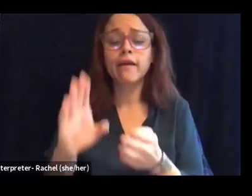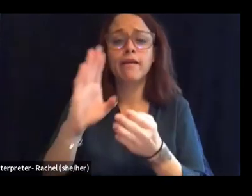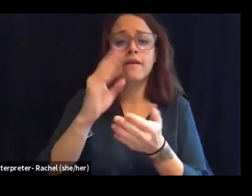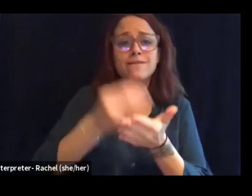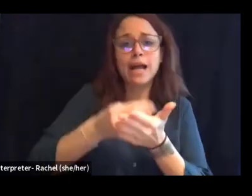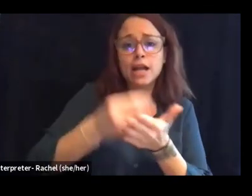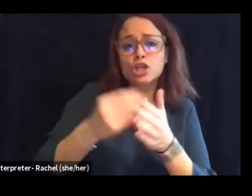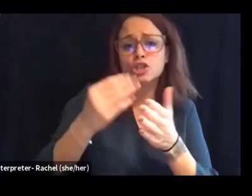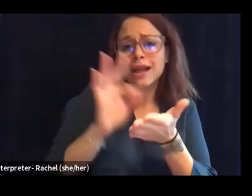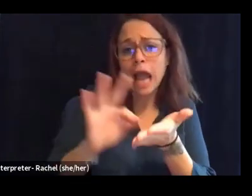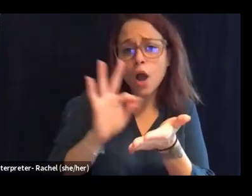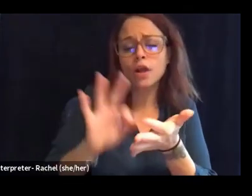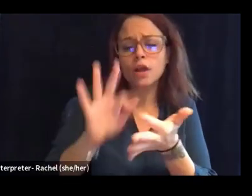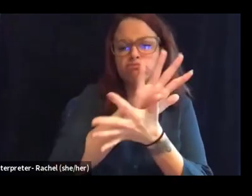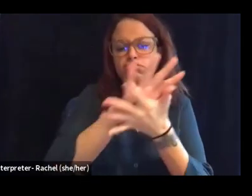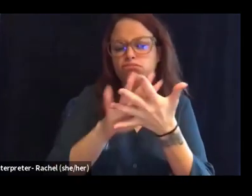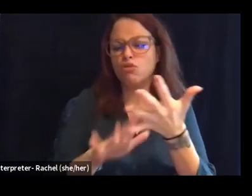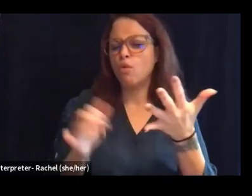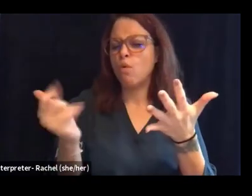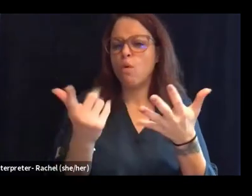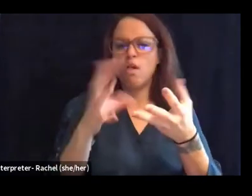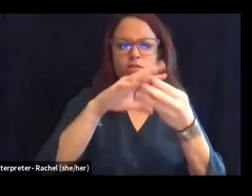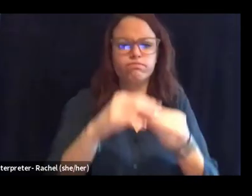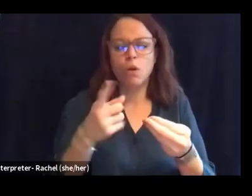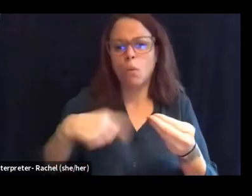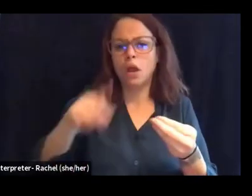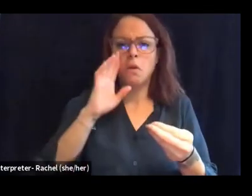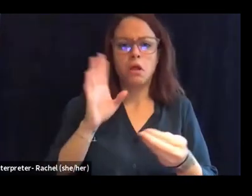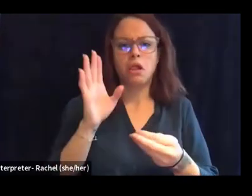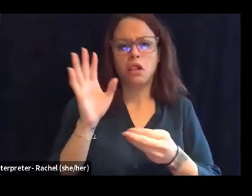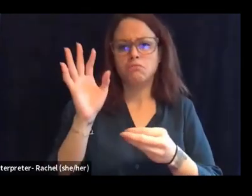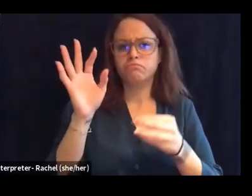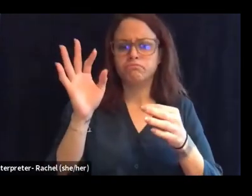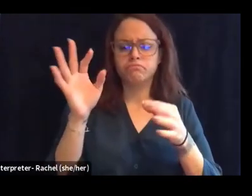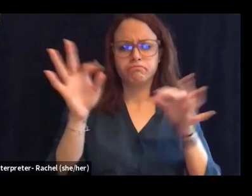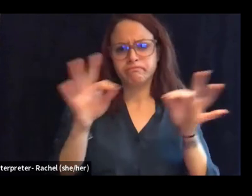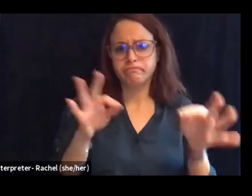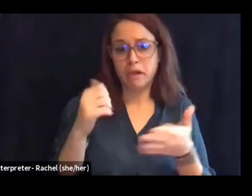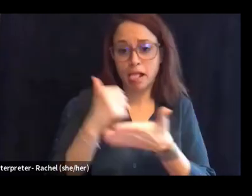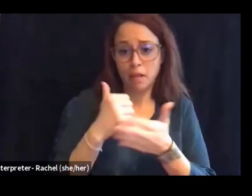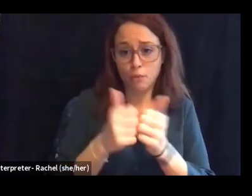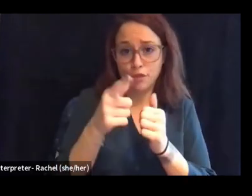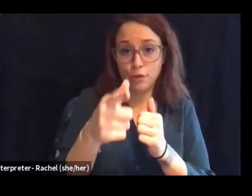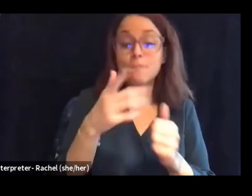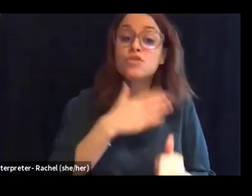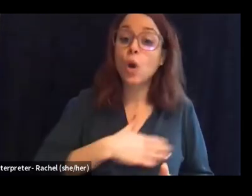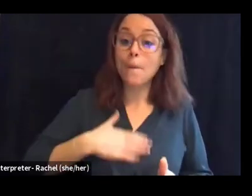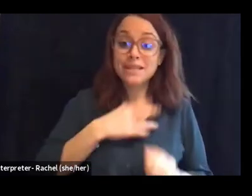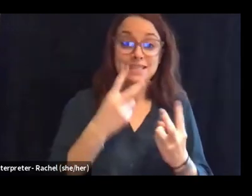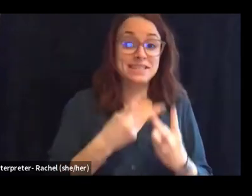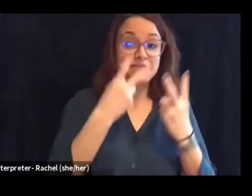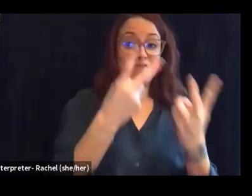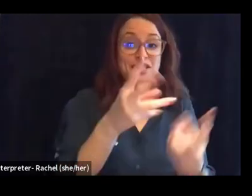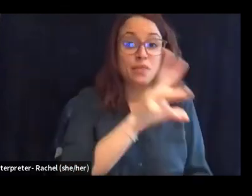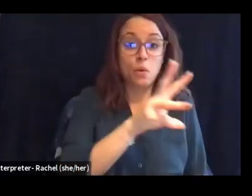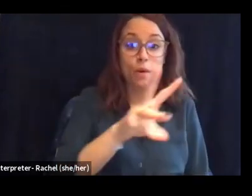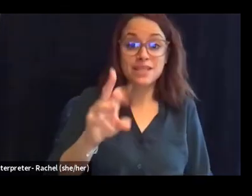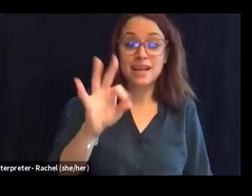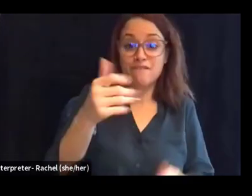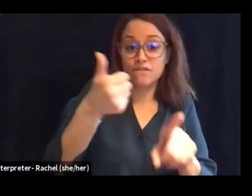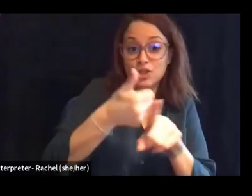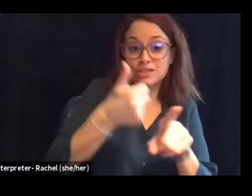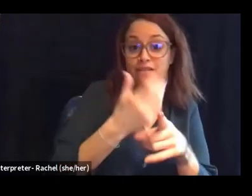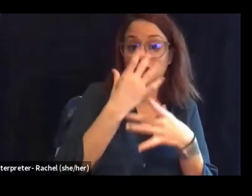so on and so forth. I encourage you to do two things. Check out the greaterrochester.score.org website